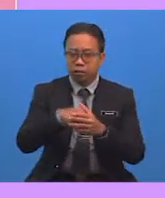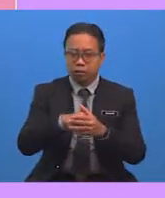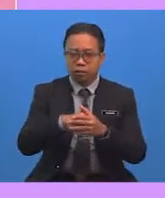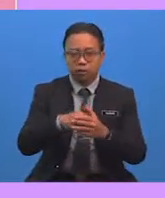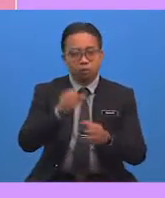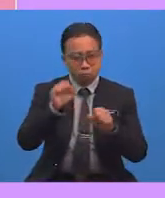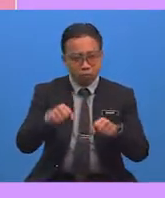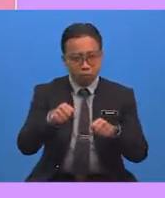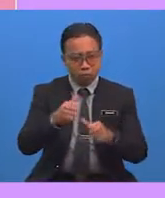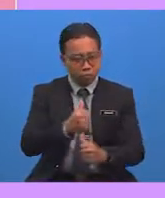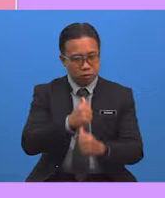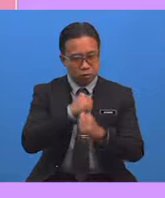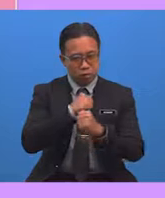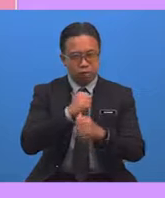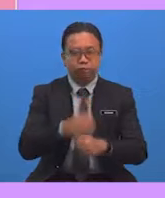independent.